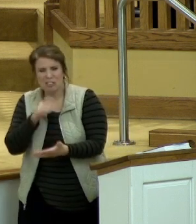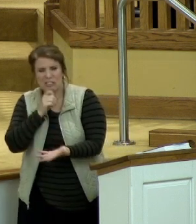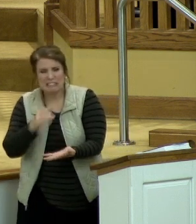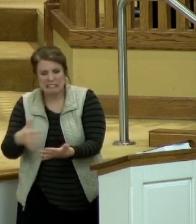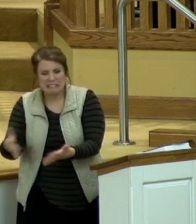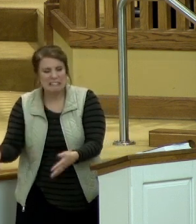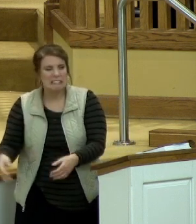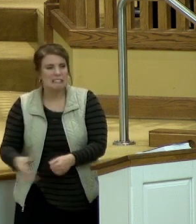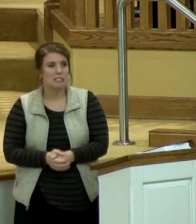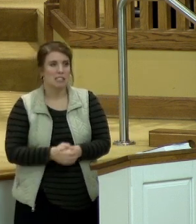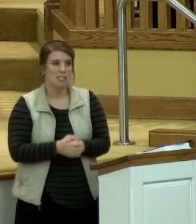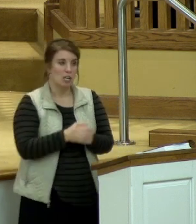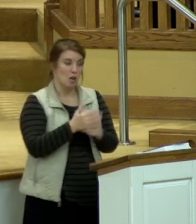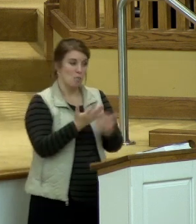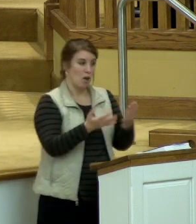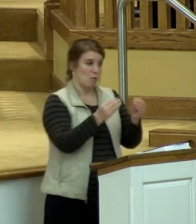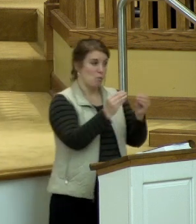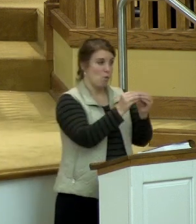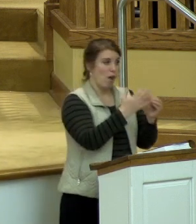Some more things that they probably pondered